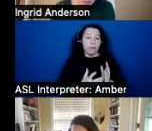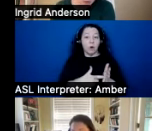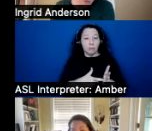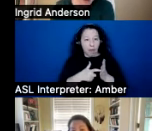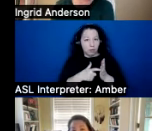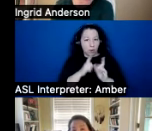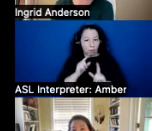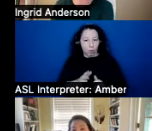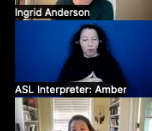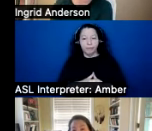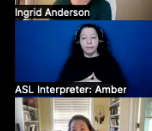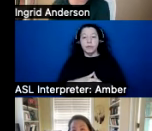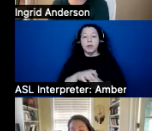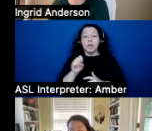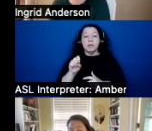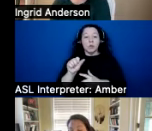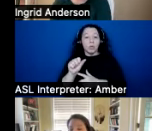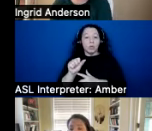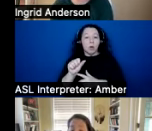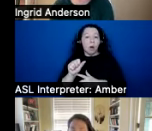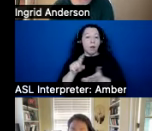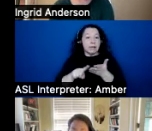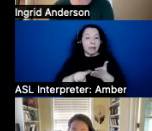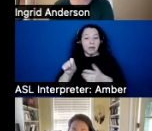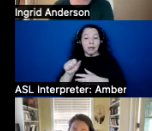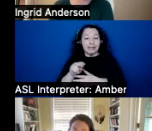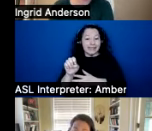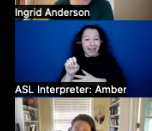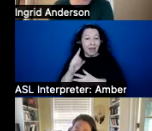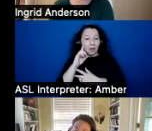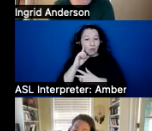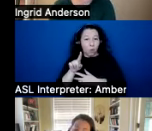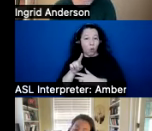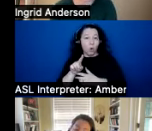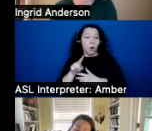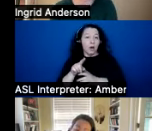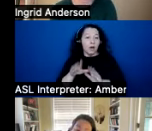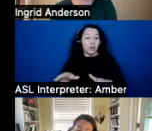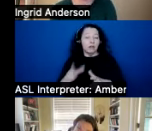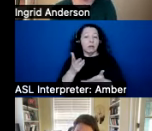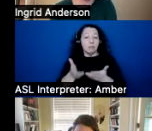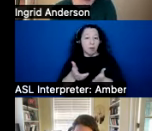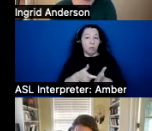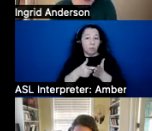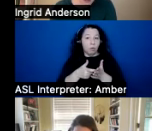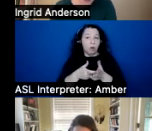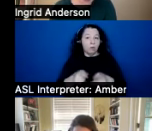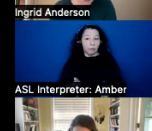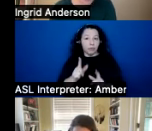A sexual assault examination, so a SANE of a minor may require the consent of a parent or